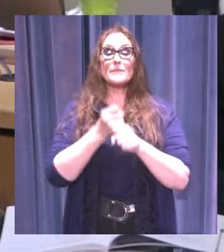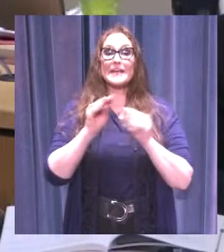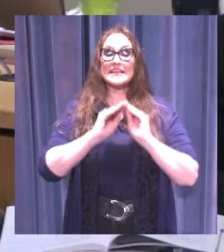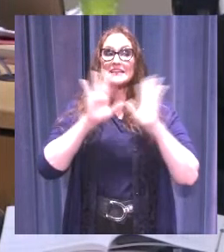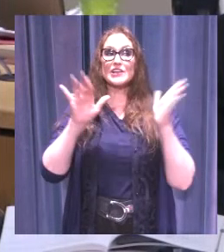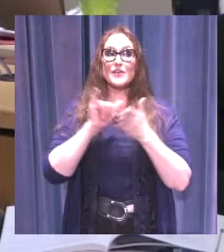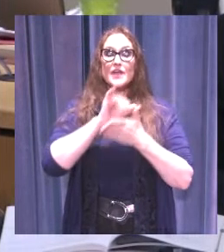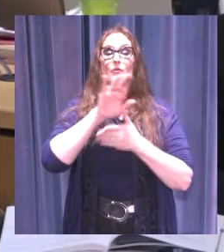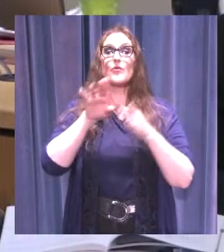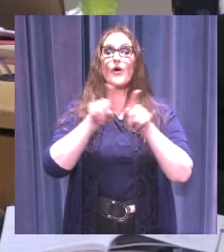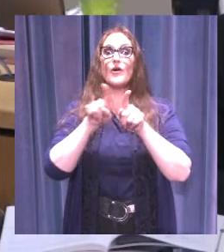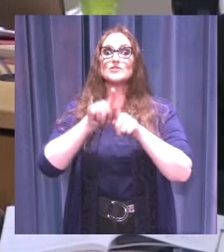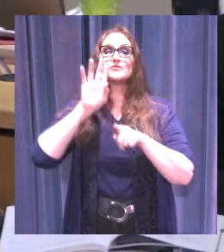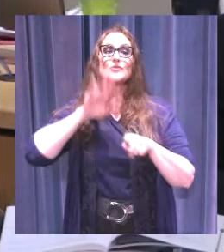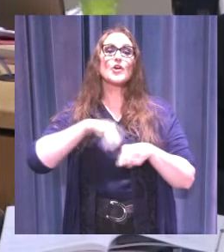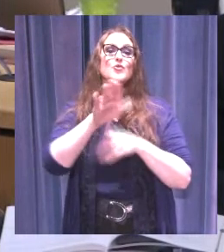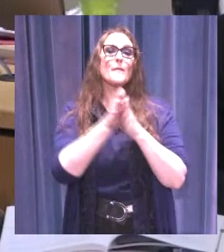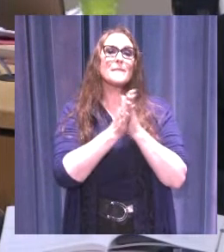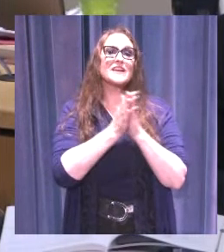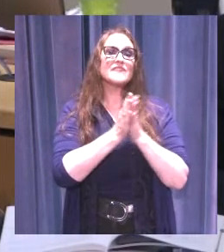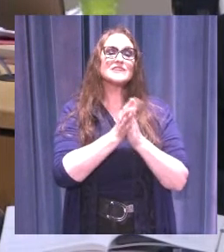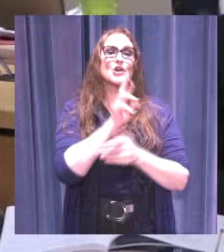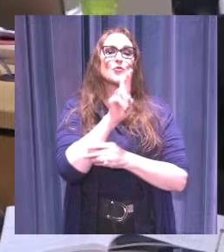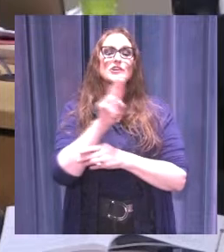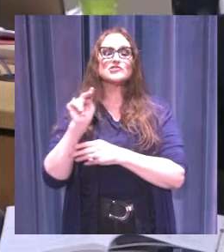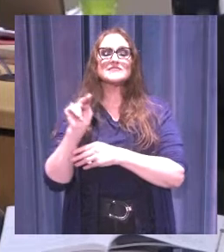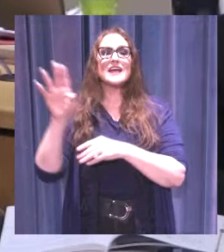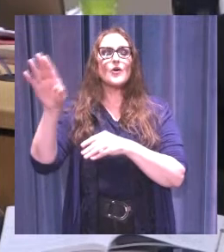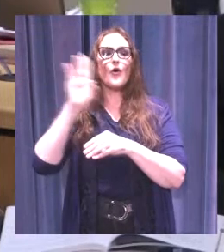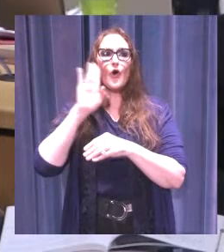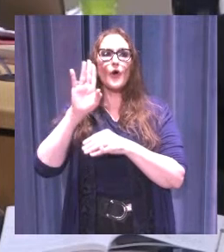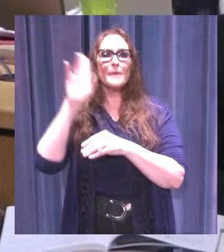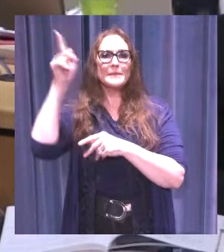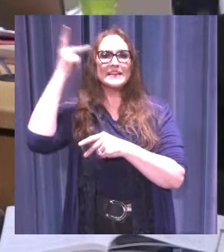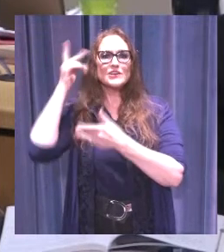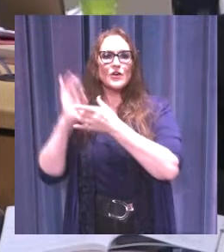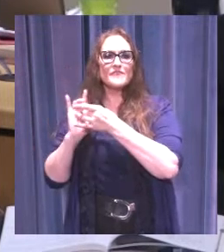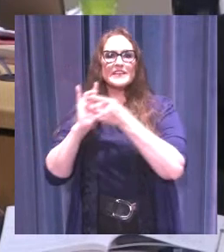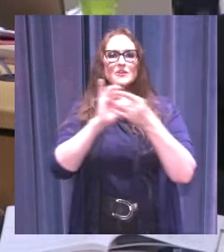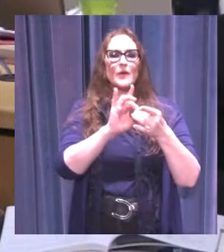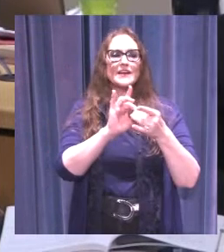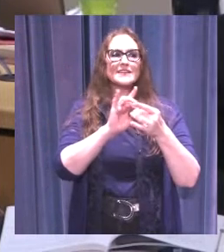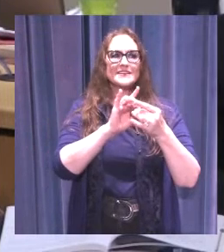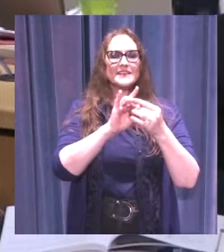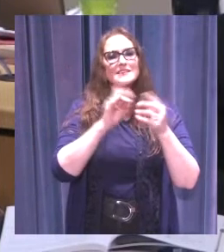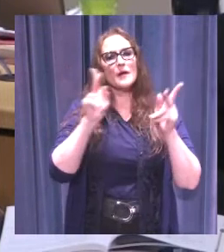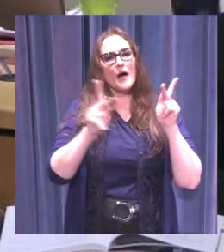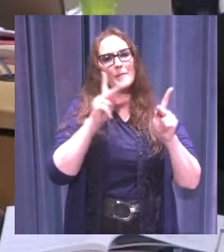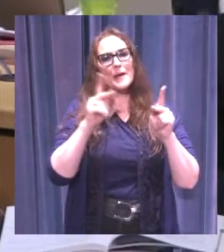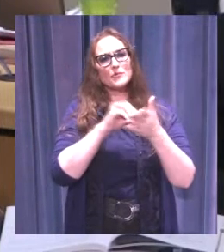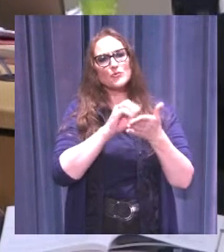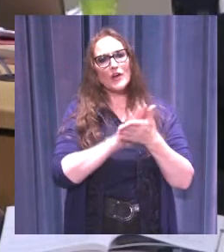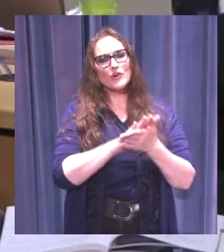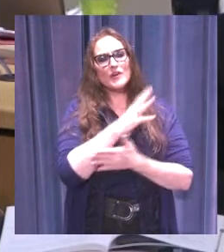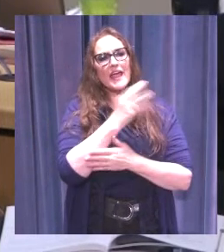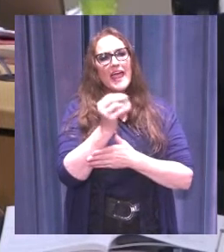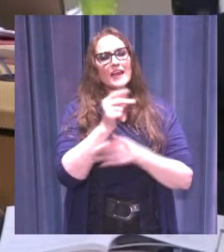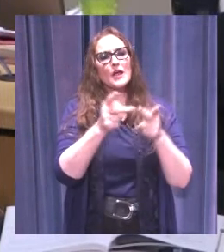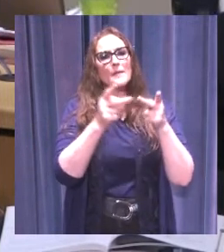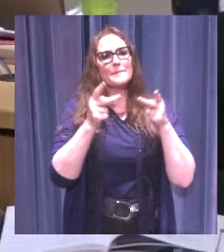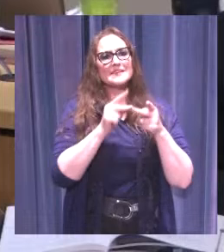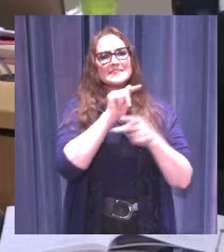clear we are also aware of your motivation. Richardson Snell's political affiliations is a matter of public record. In her position as